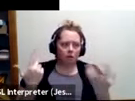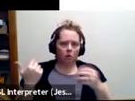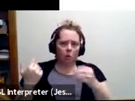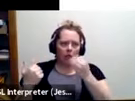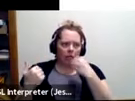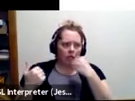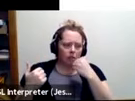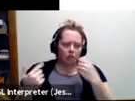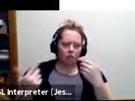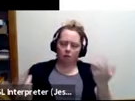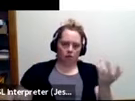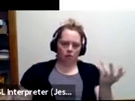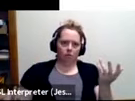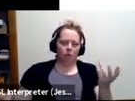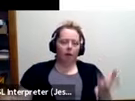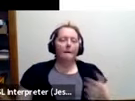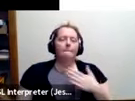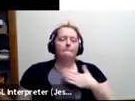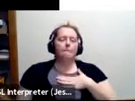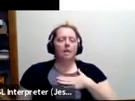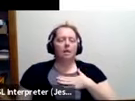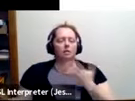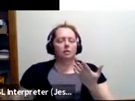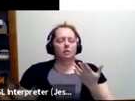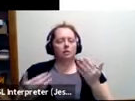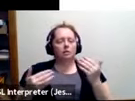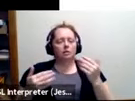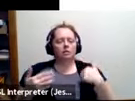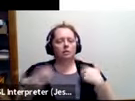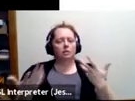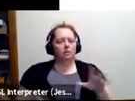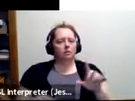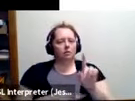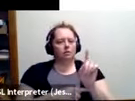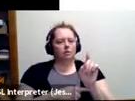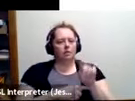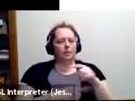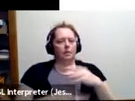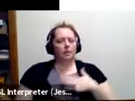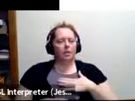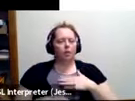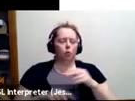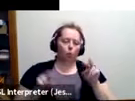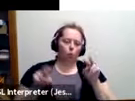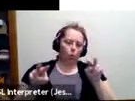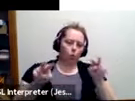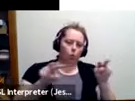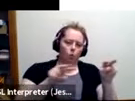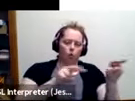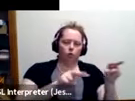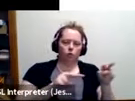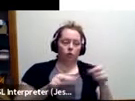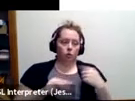Please, I ask you, keep an eye on those during that work because we're losing lives as well.